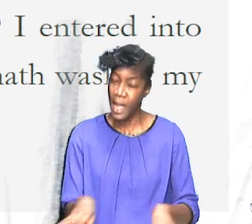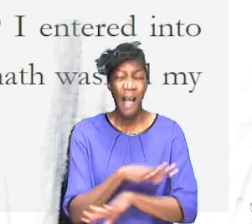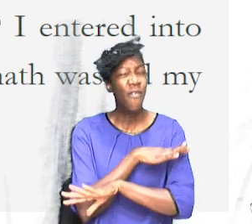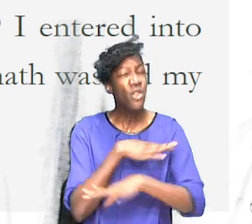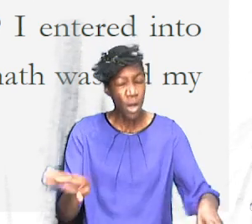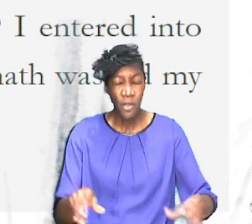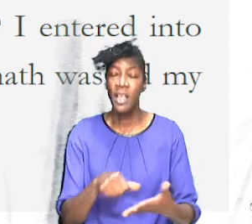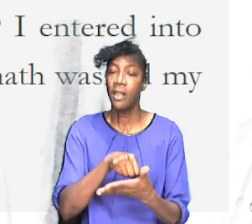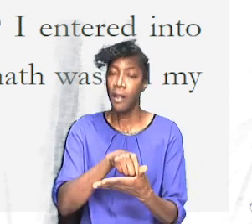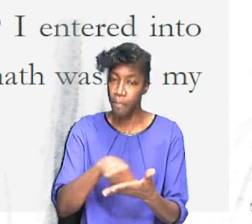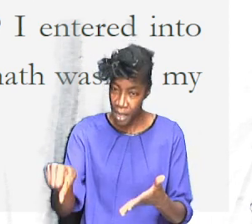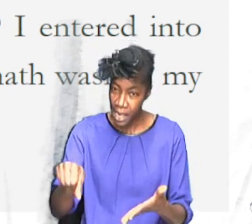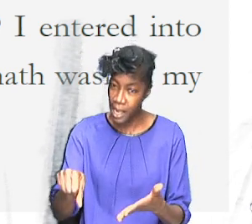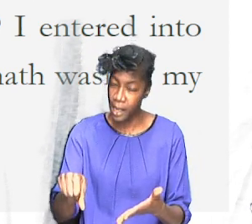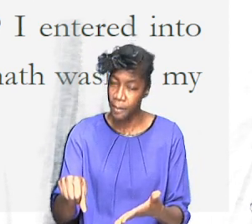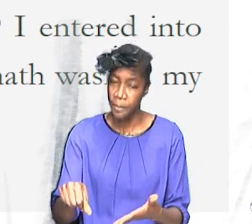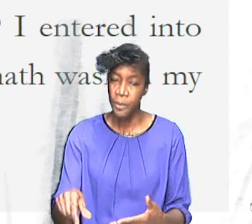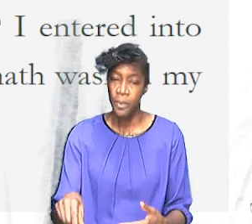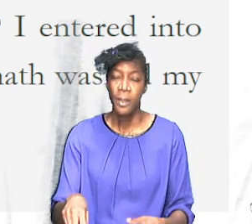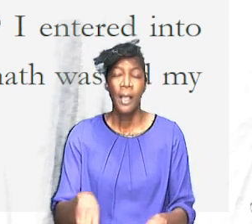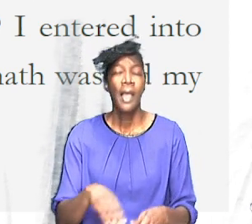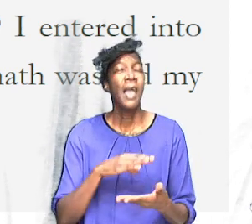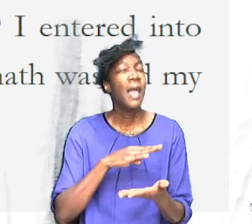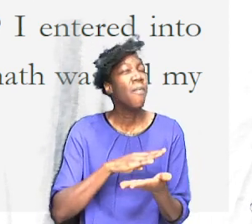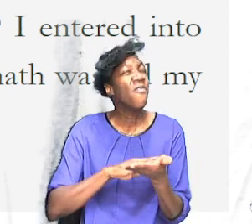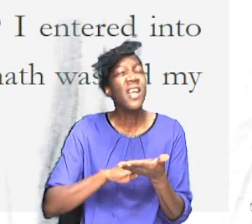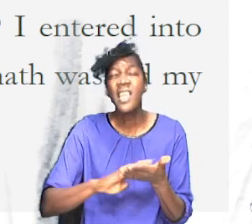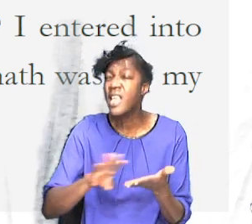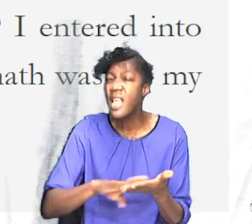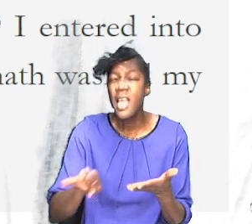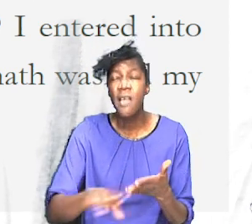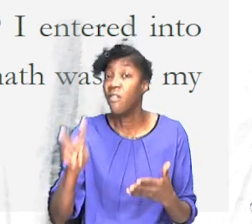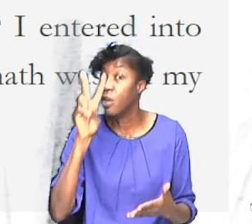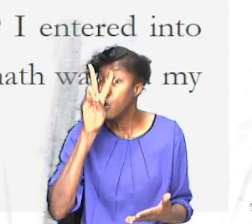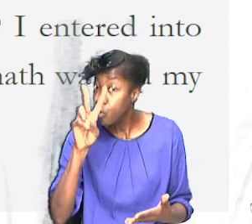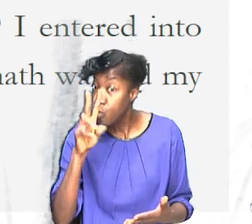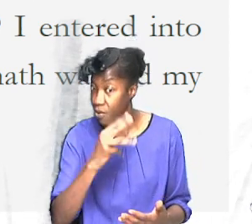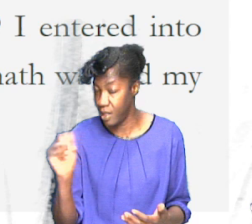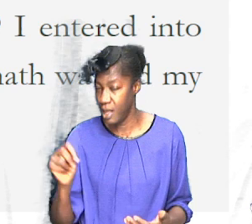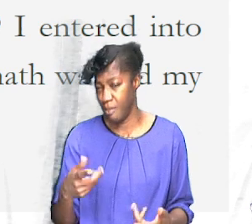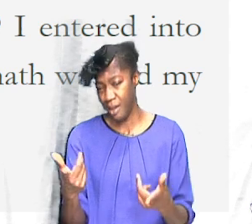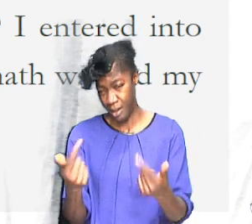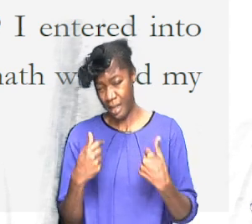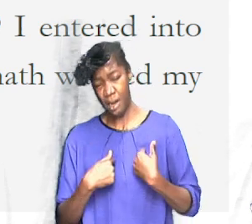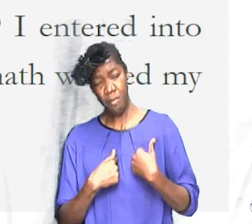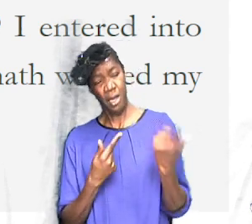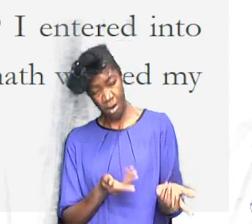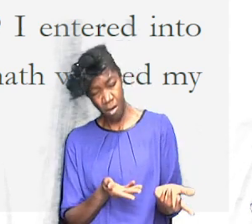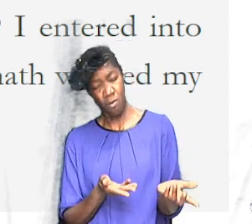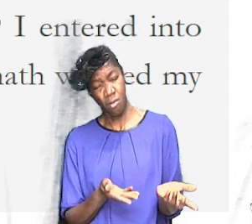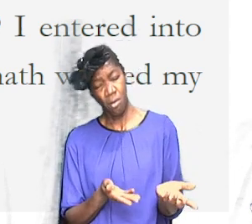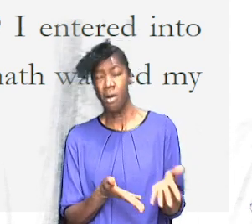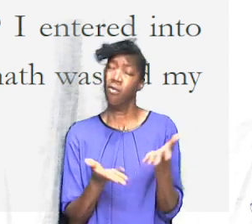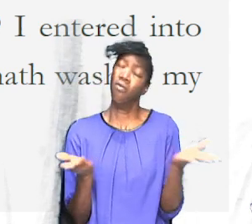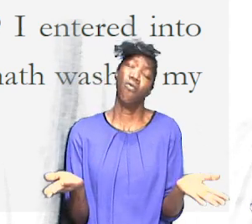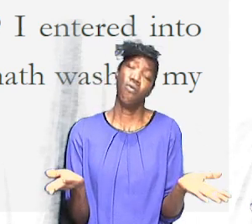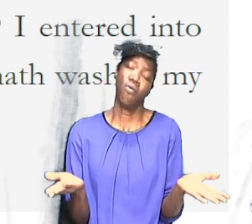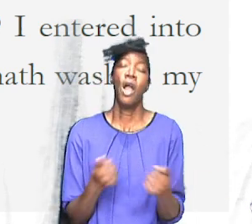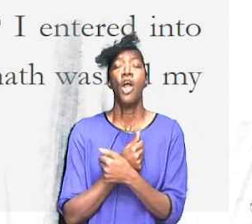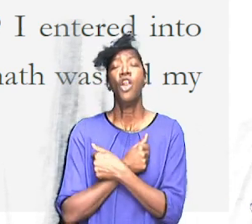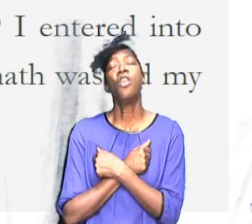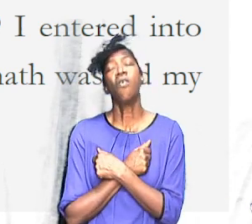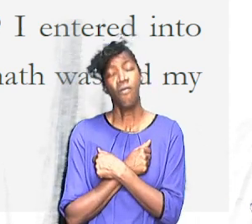nothing to pay, he frankly forgave them both. Tell me therefore, which of them will love